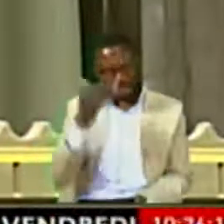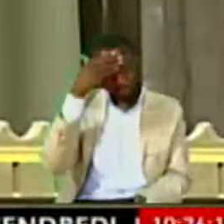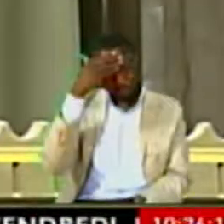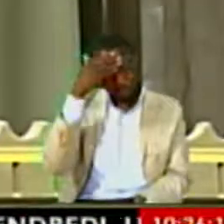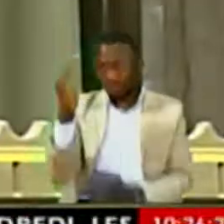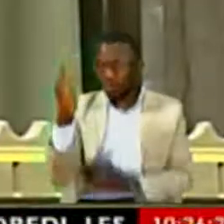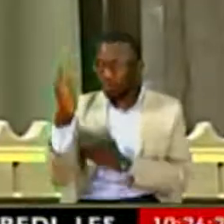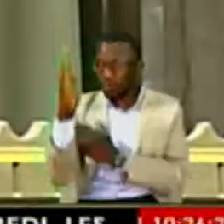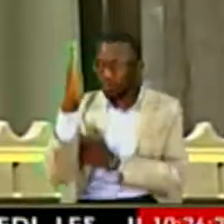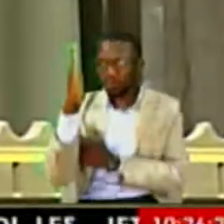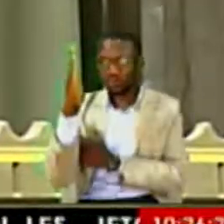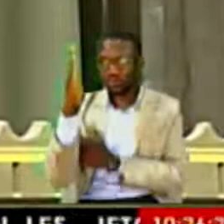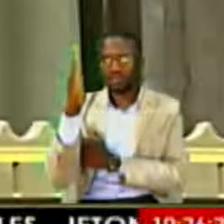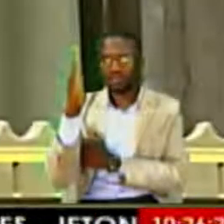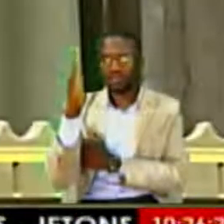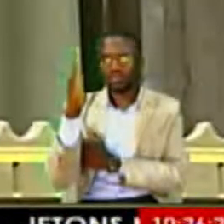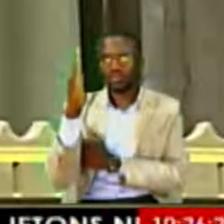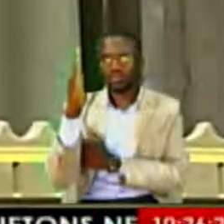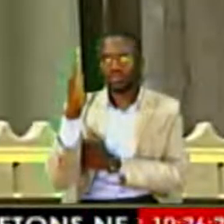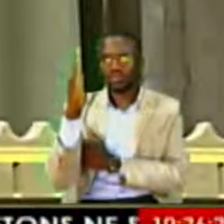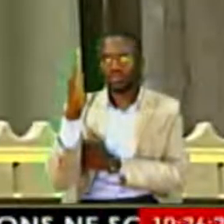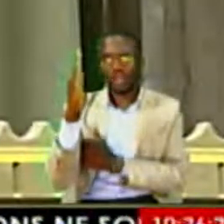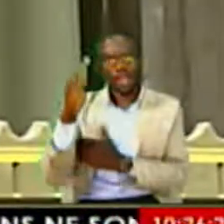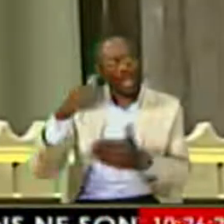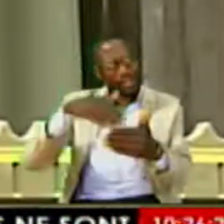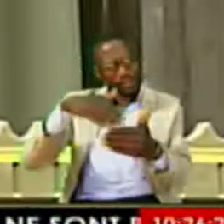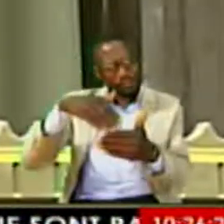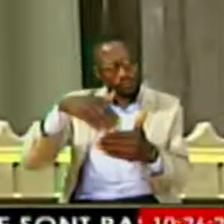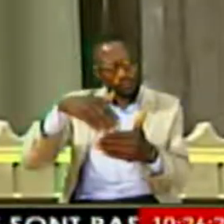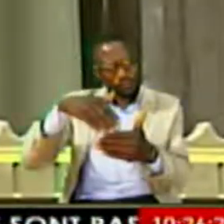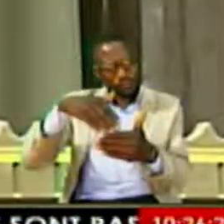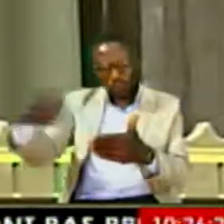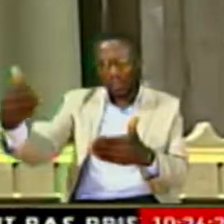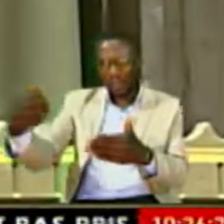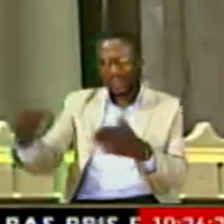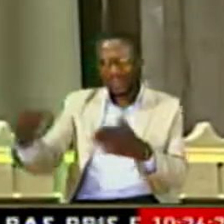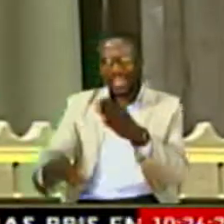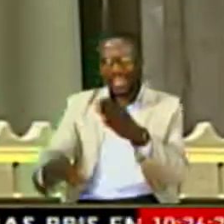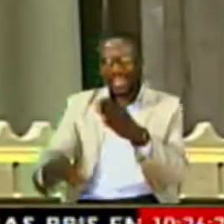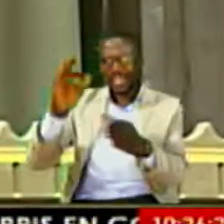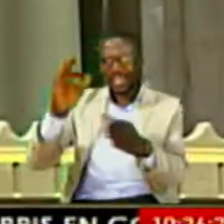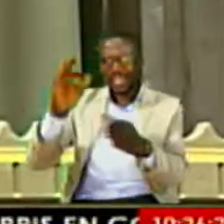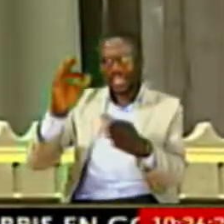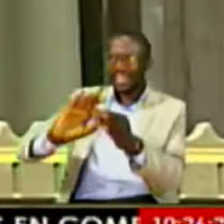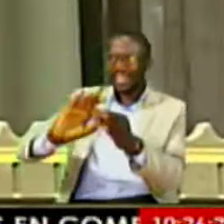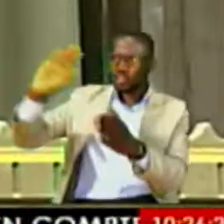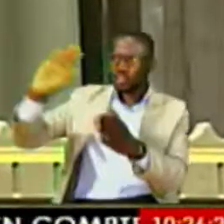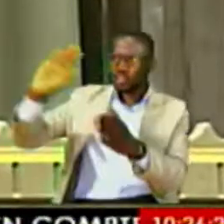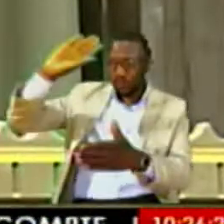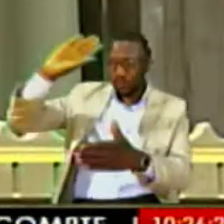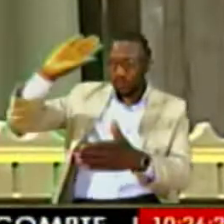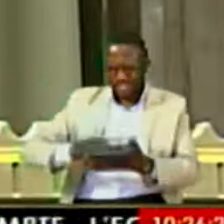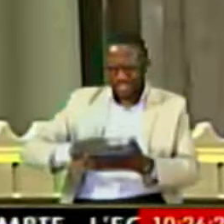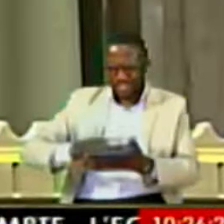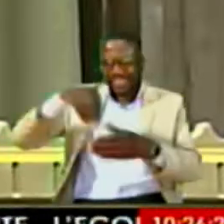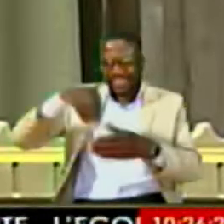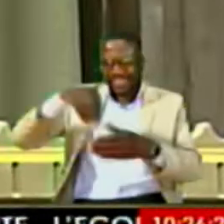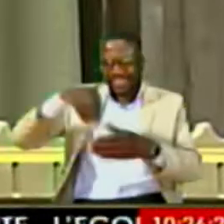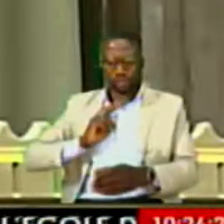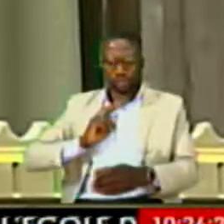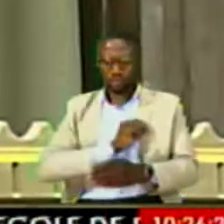Dieu, God, l'esprit de son fils, will send the spirit of his son dans nos cœurs, into our hearts.